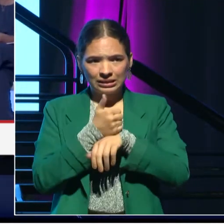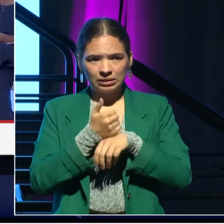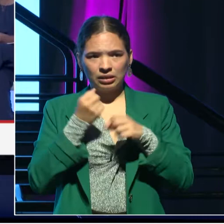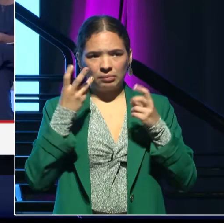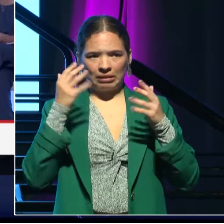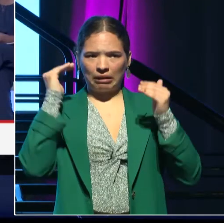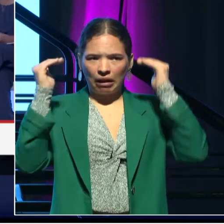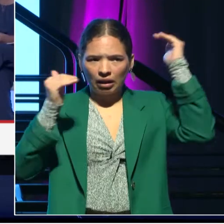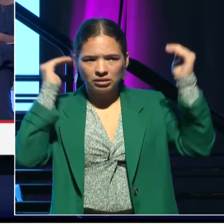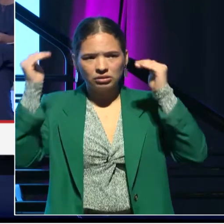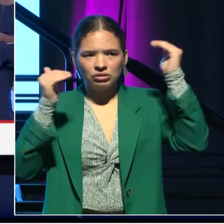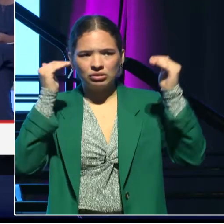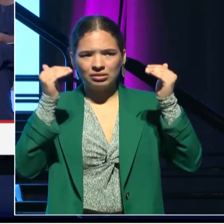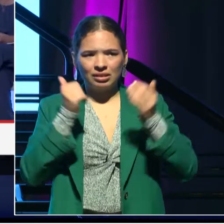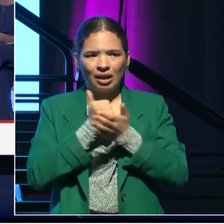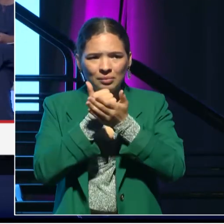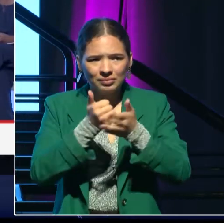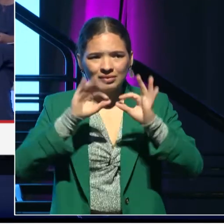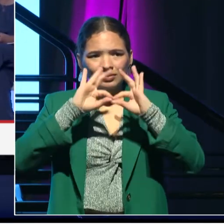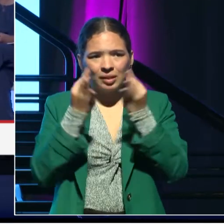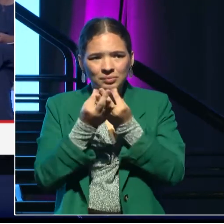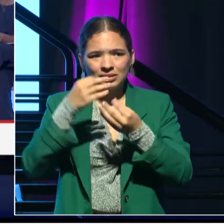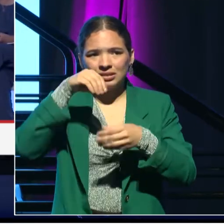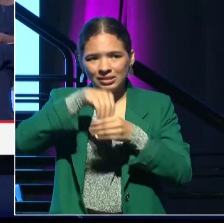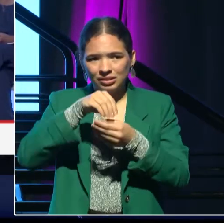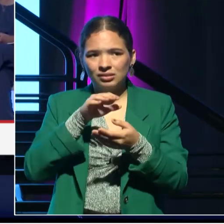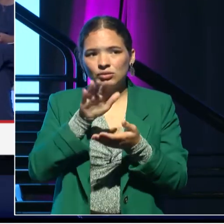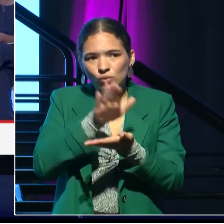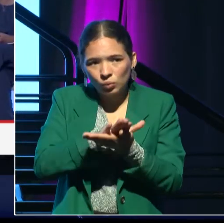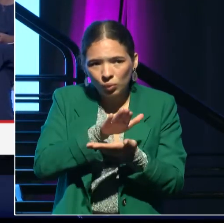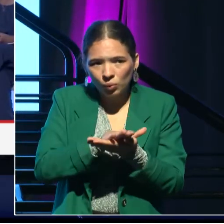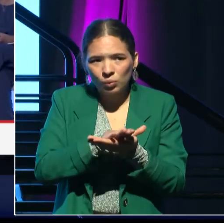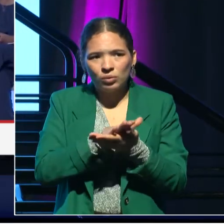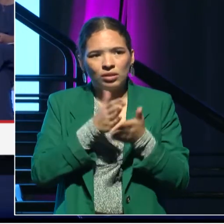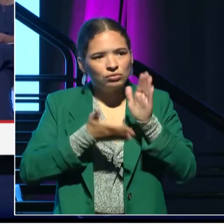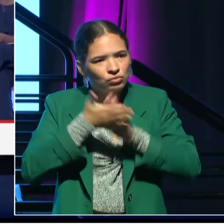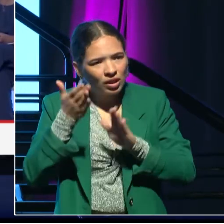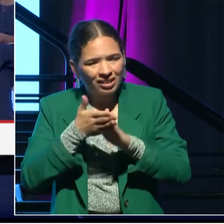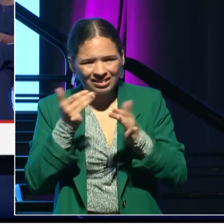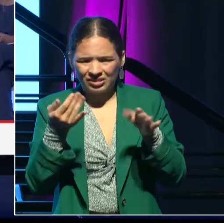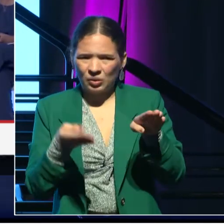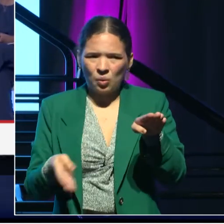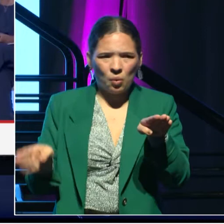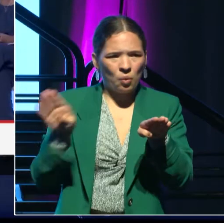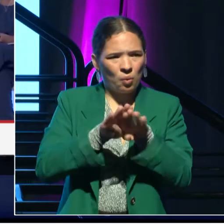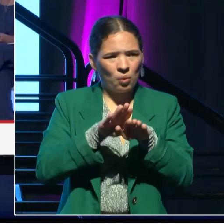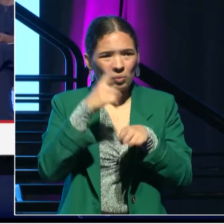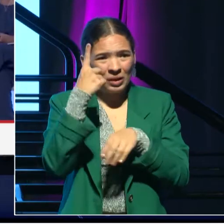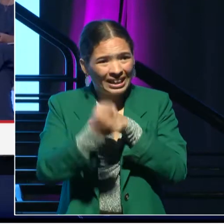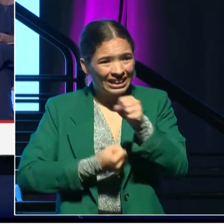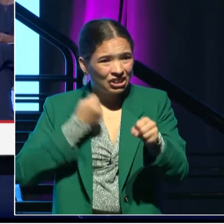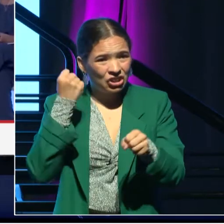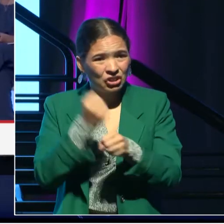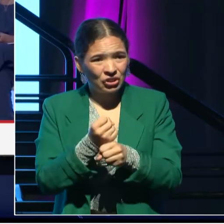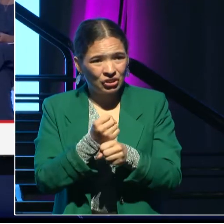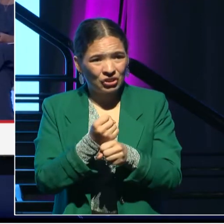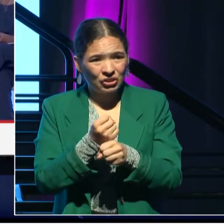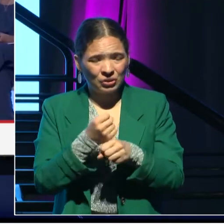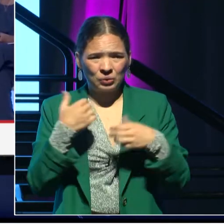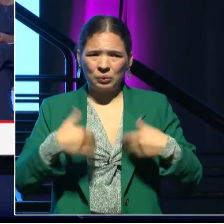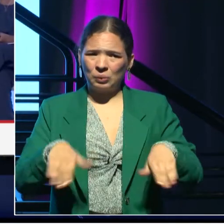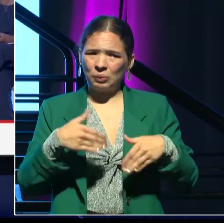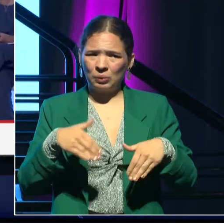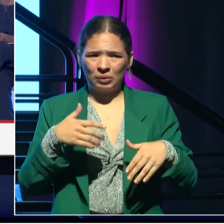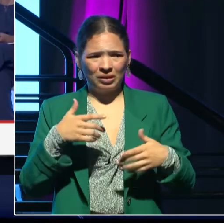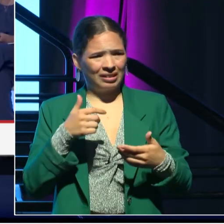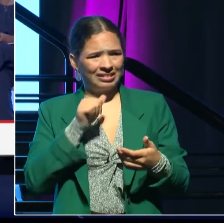the schoolhouse. And when the schoolhouse was closed for a year, people weren't connected to a lot of the